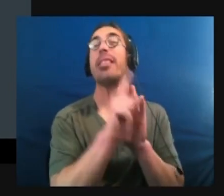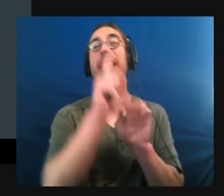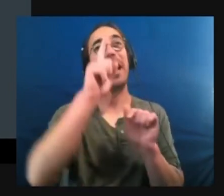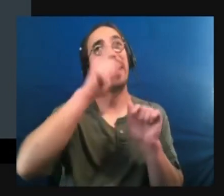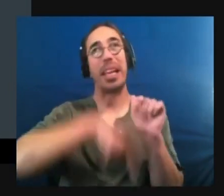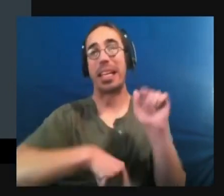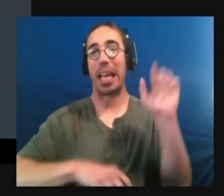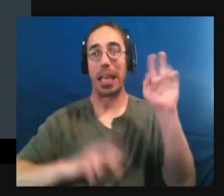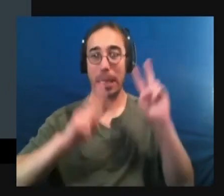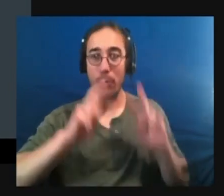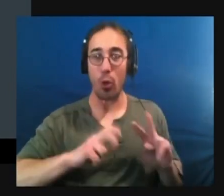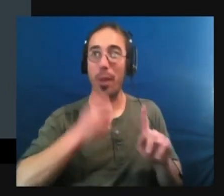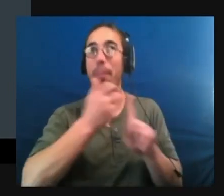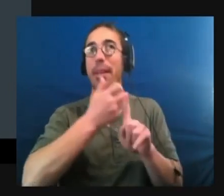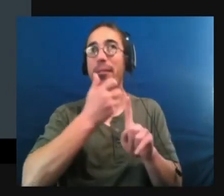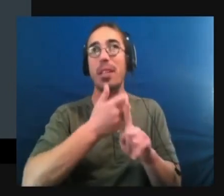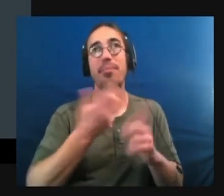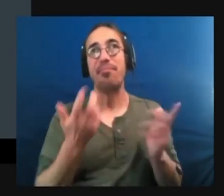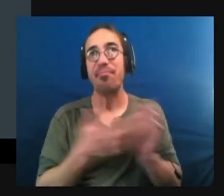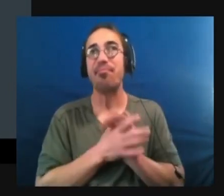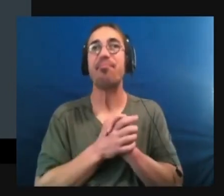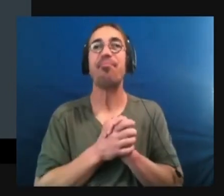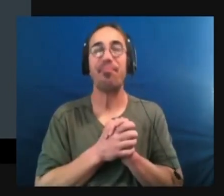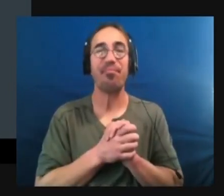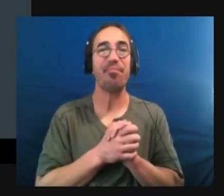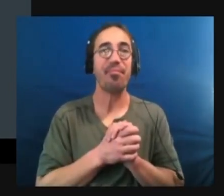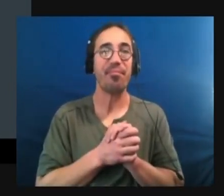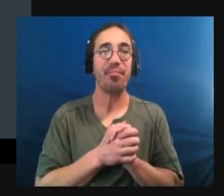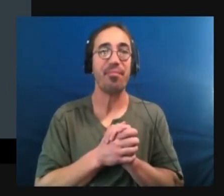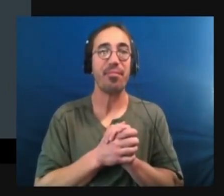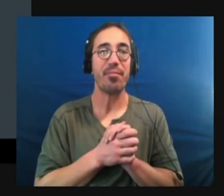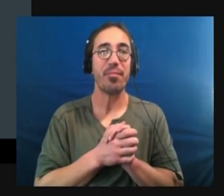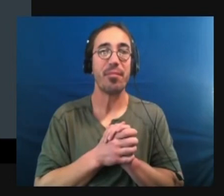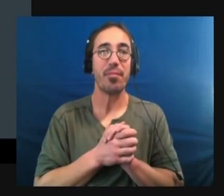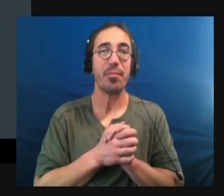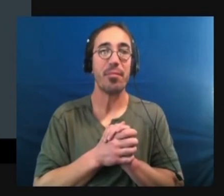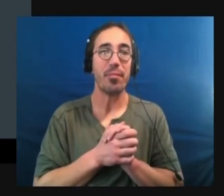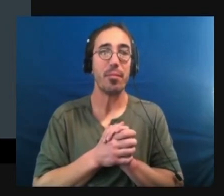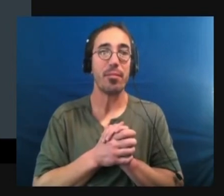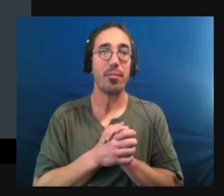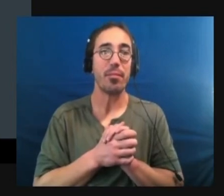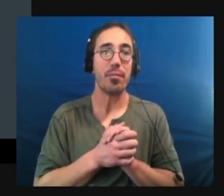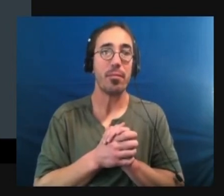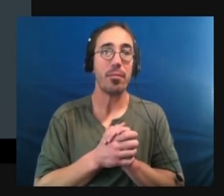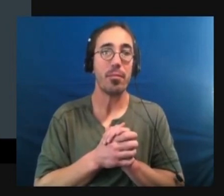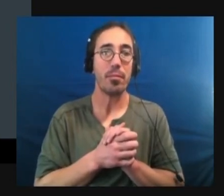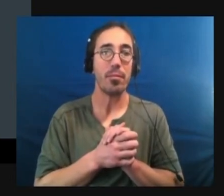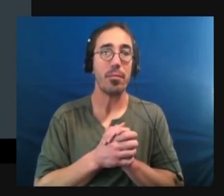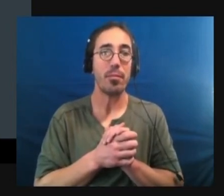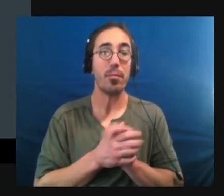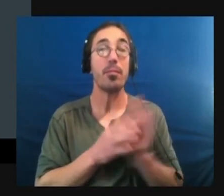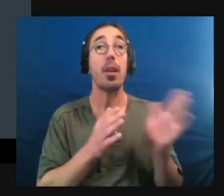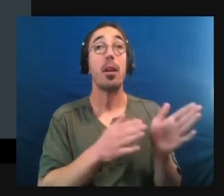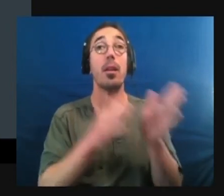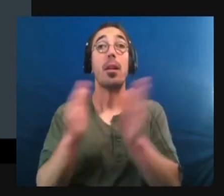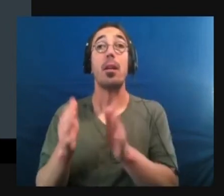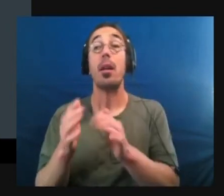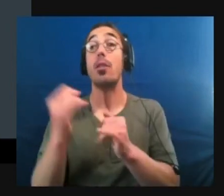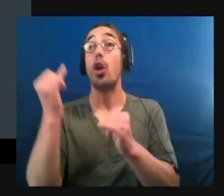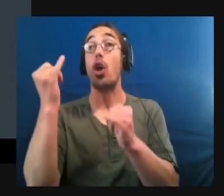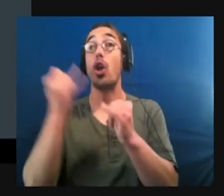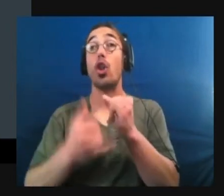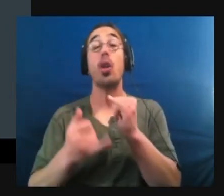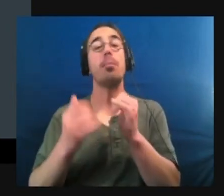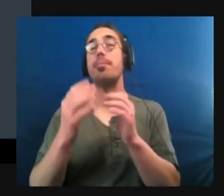explore. This little zipper, all right, can go all the way over to having a lower level of commitment